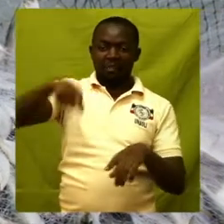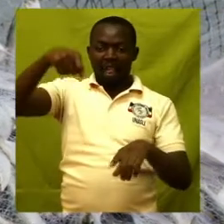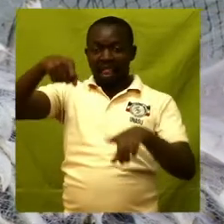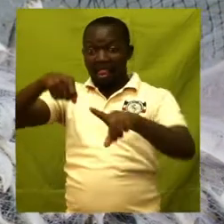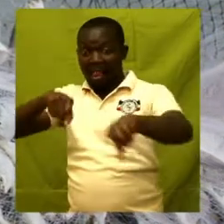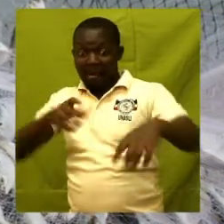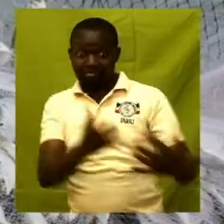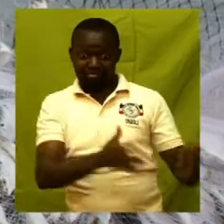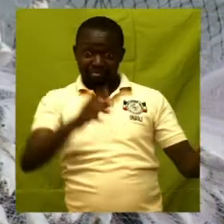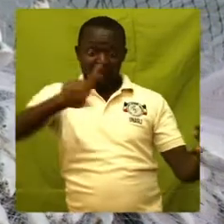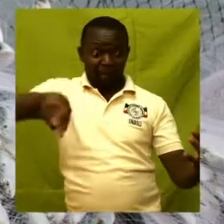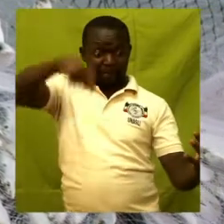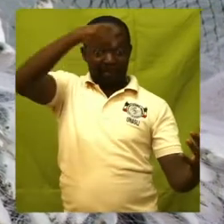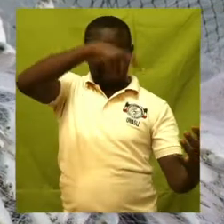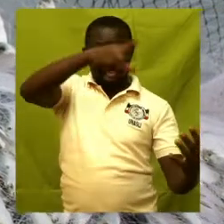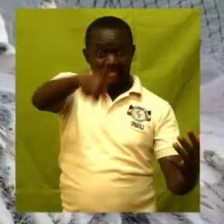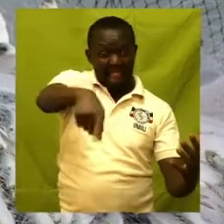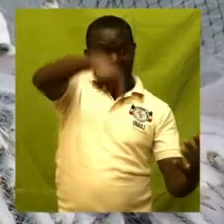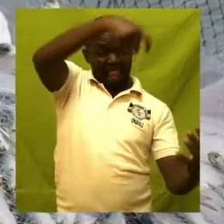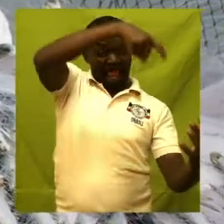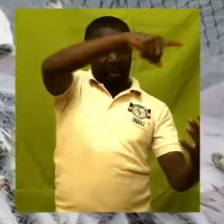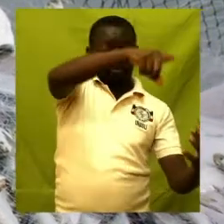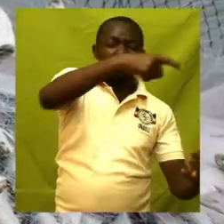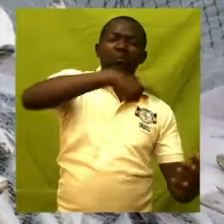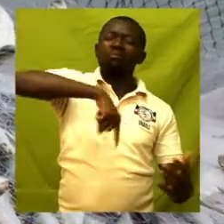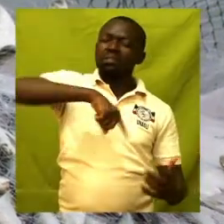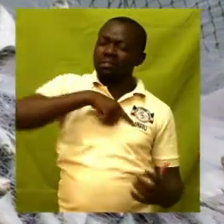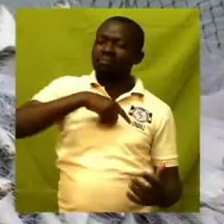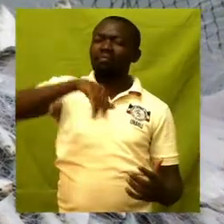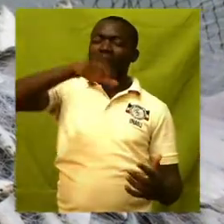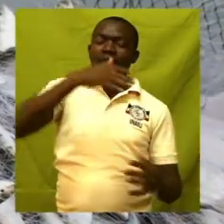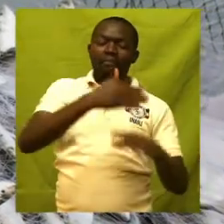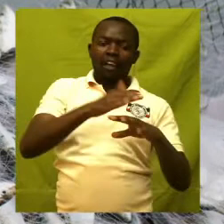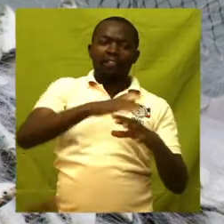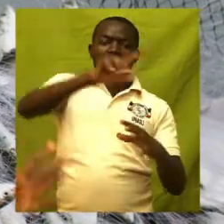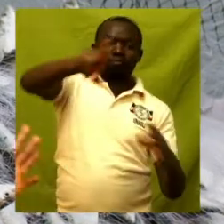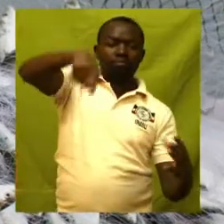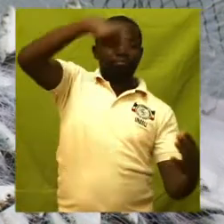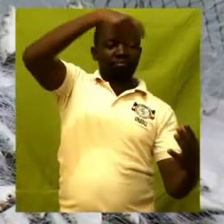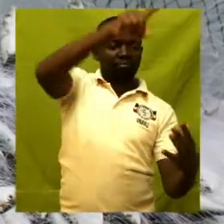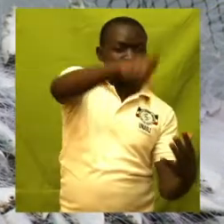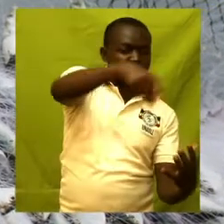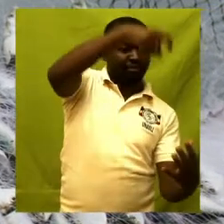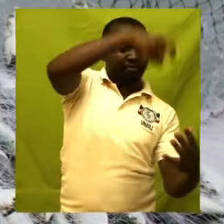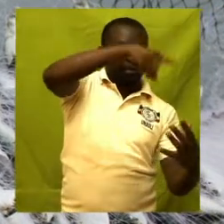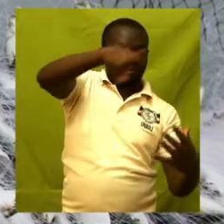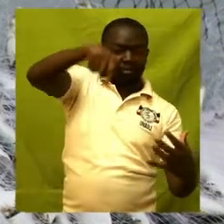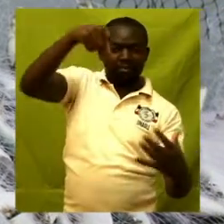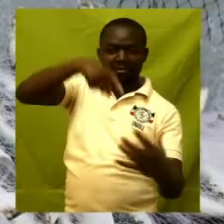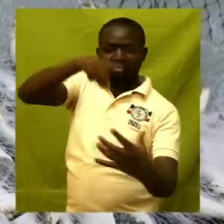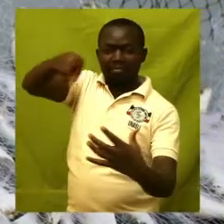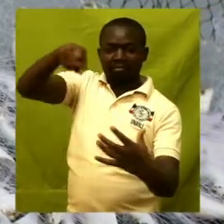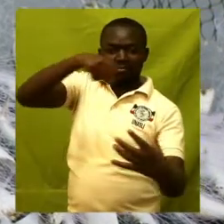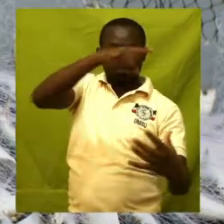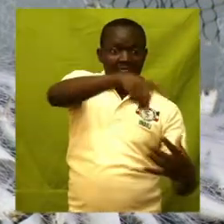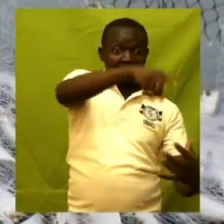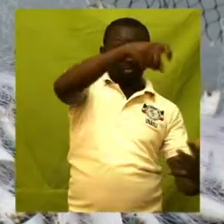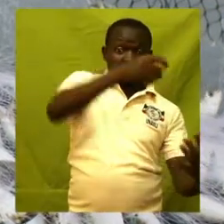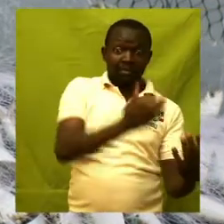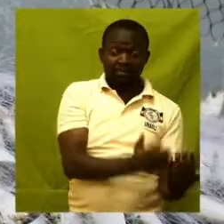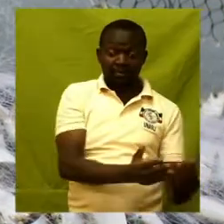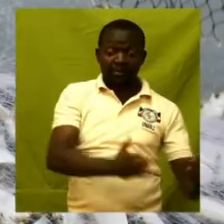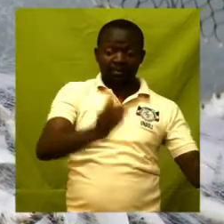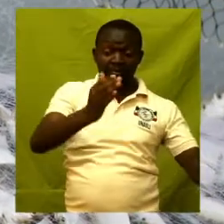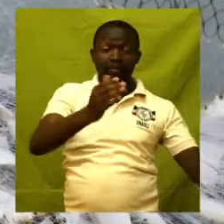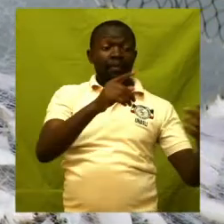are fishing grounds. We catch large volumes of fish on large water bodies.